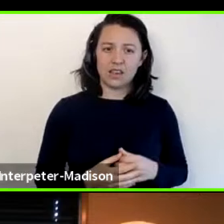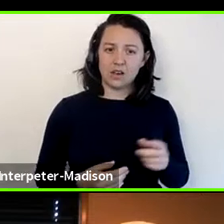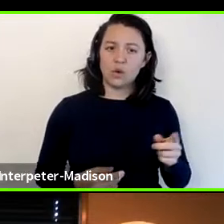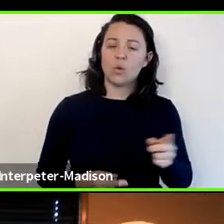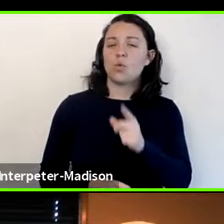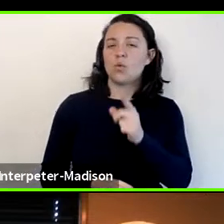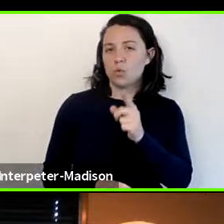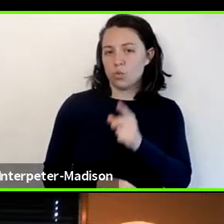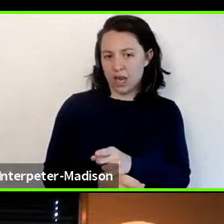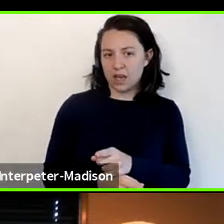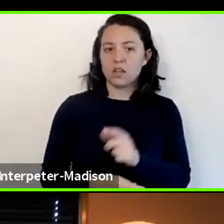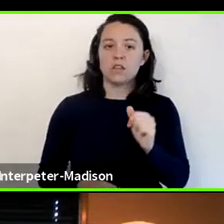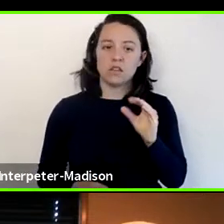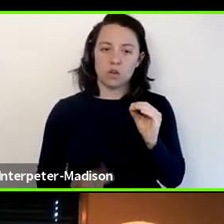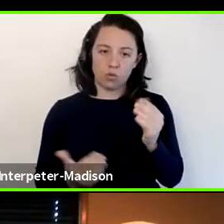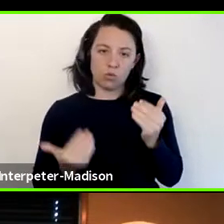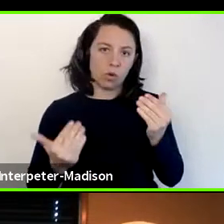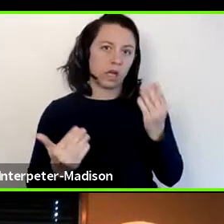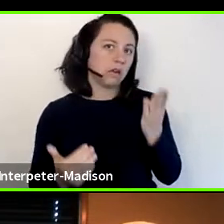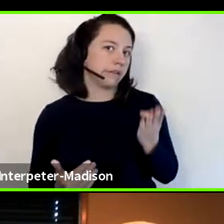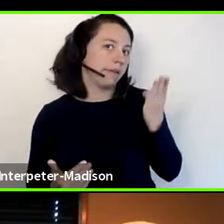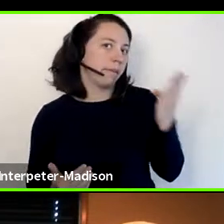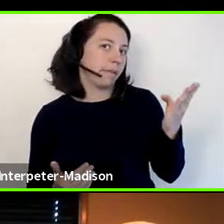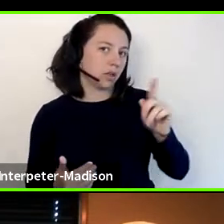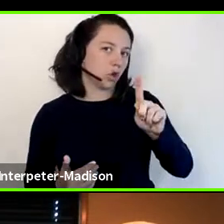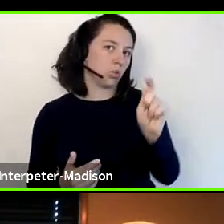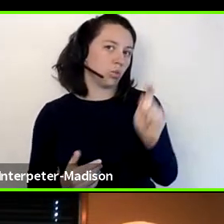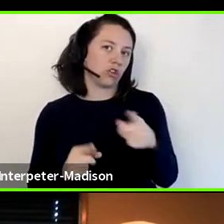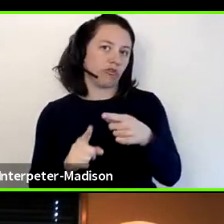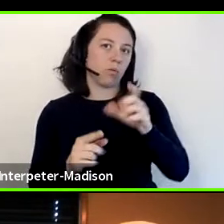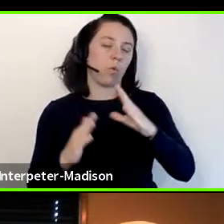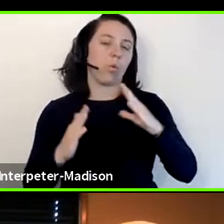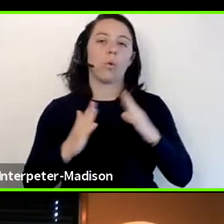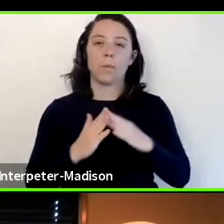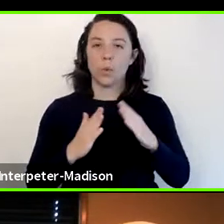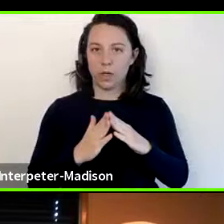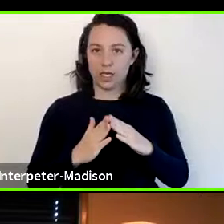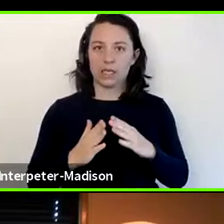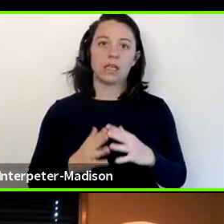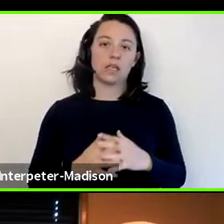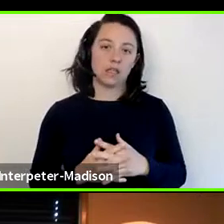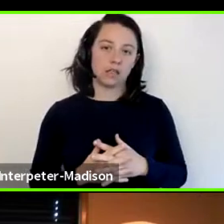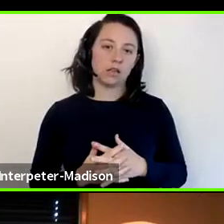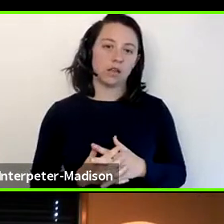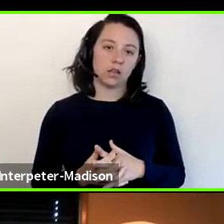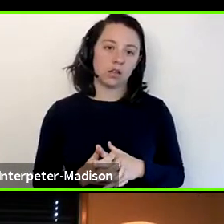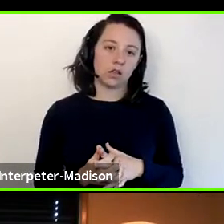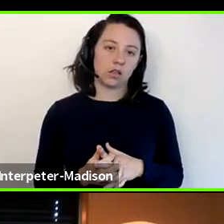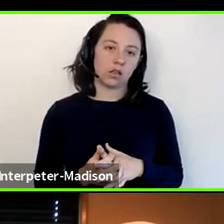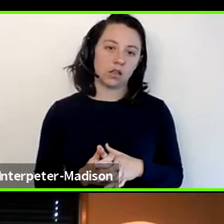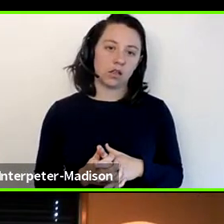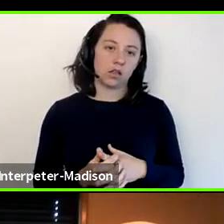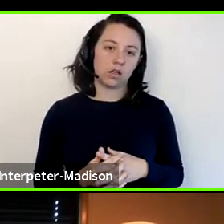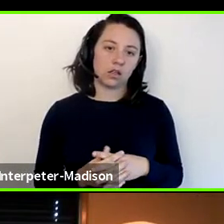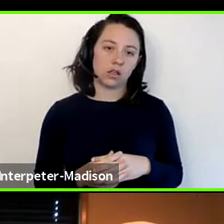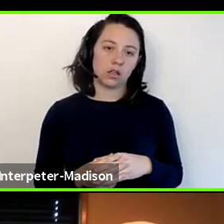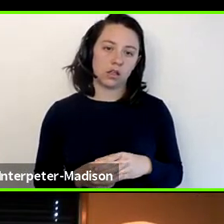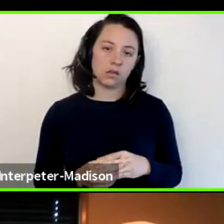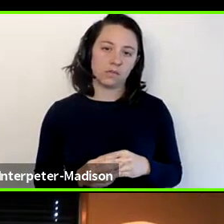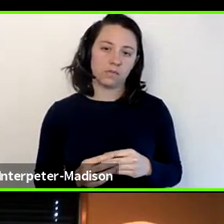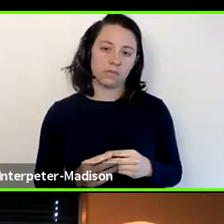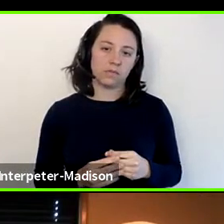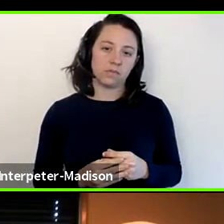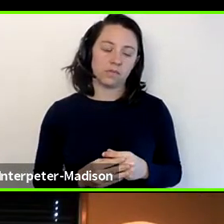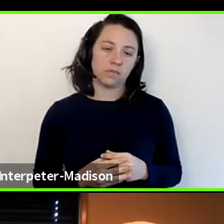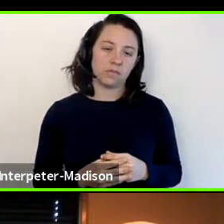asking that you submit a question from your community, from your that would be consistent with